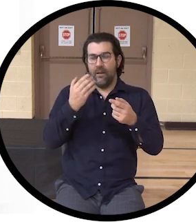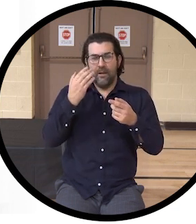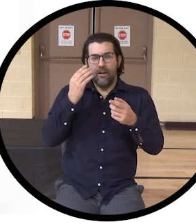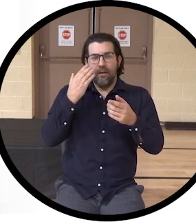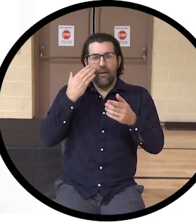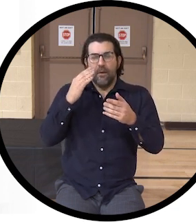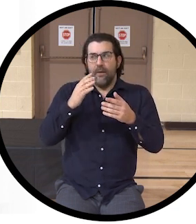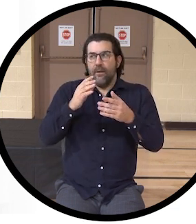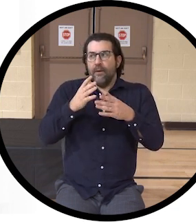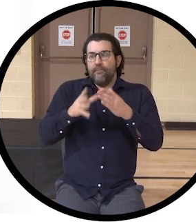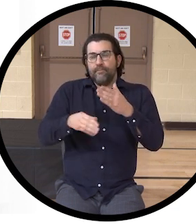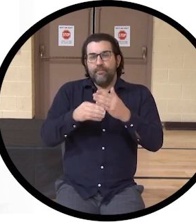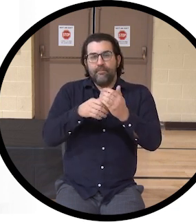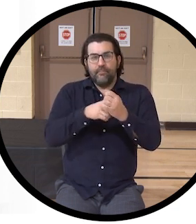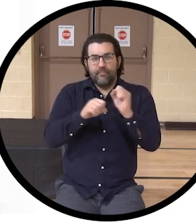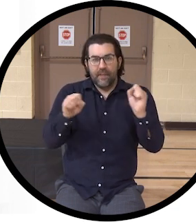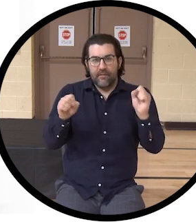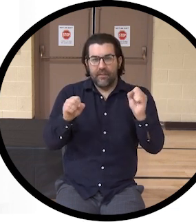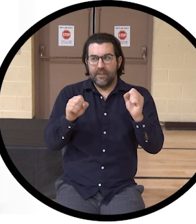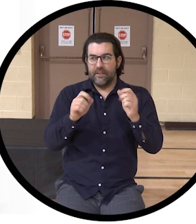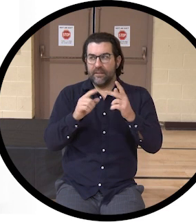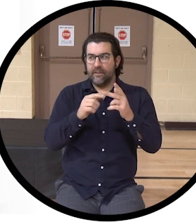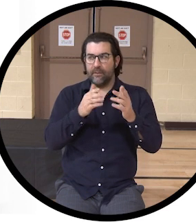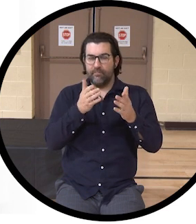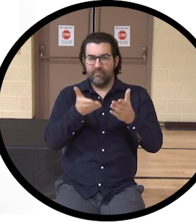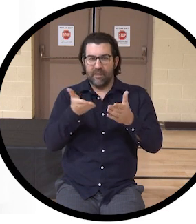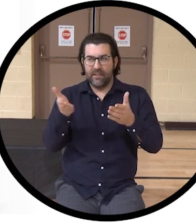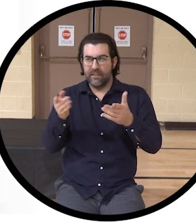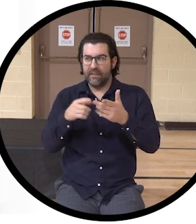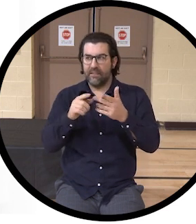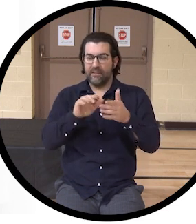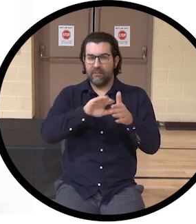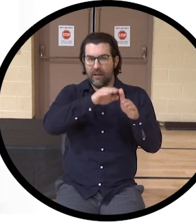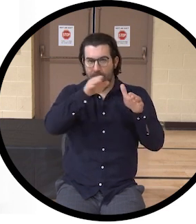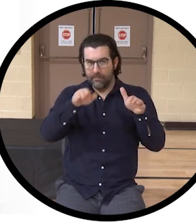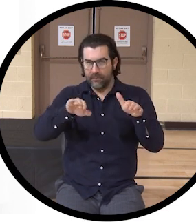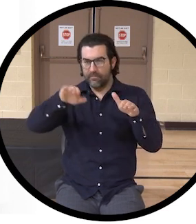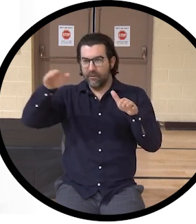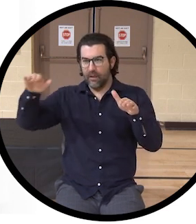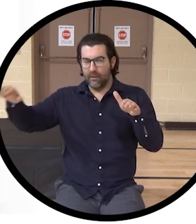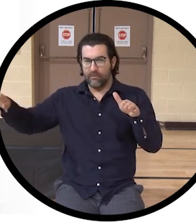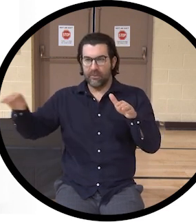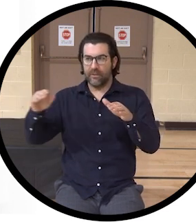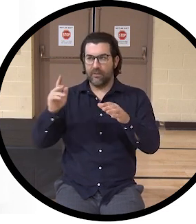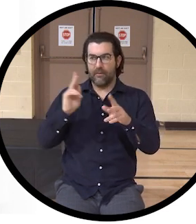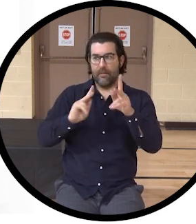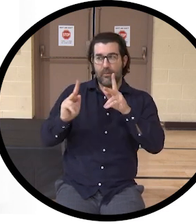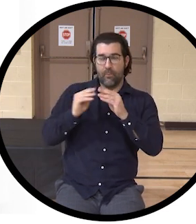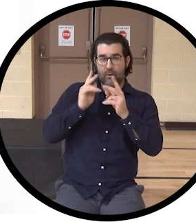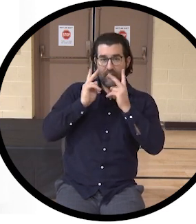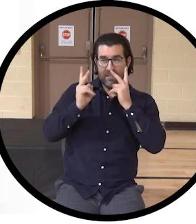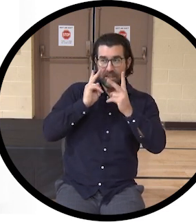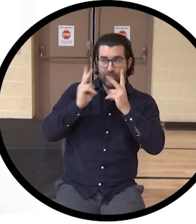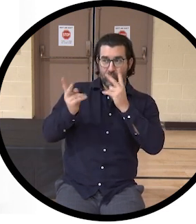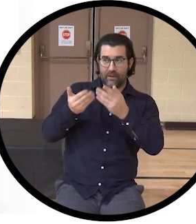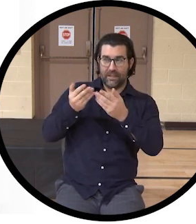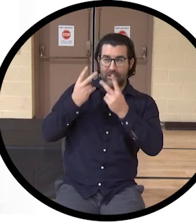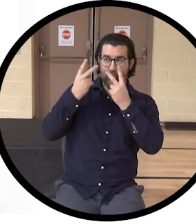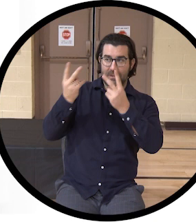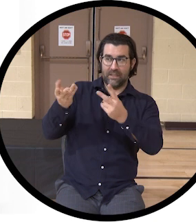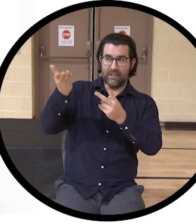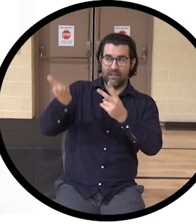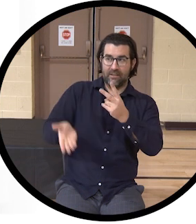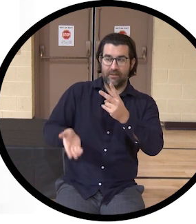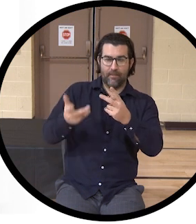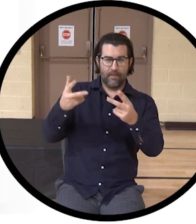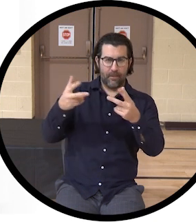adding safety elements, speed humps, making pedestrians more visible are things that reduce the number of